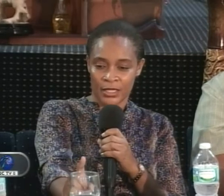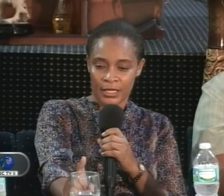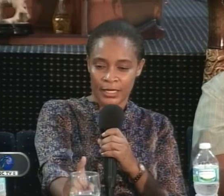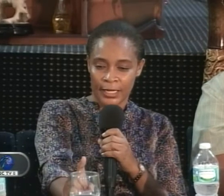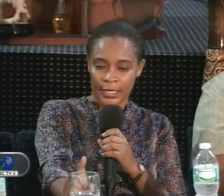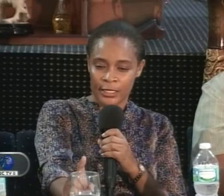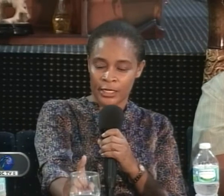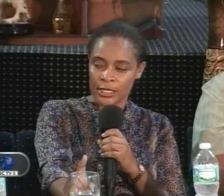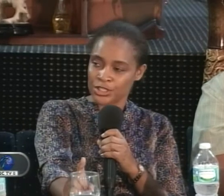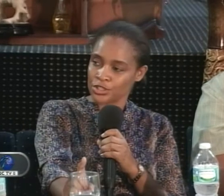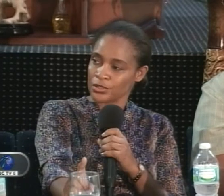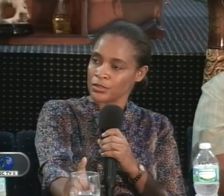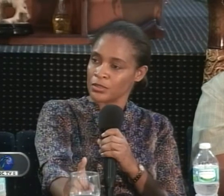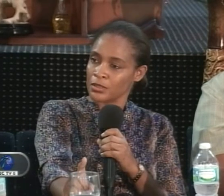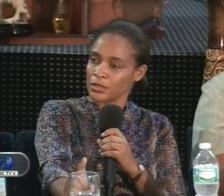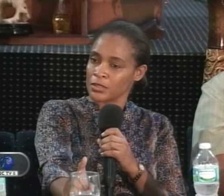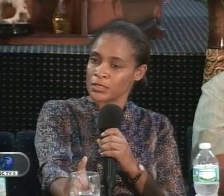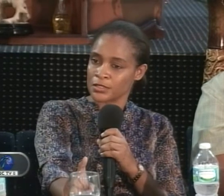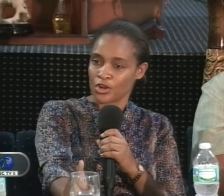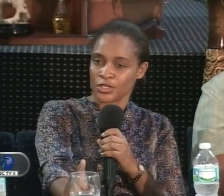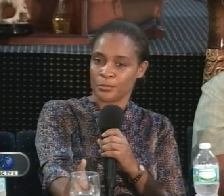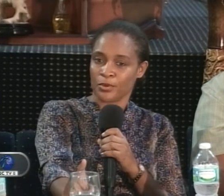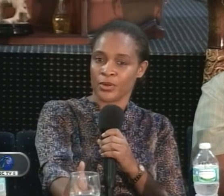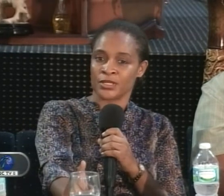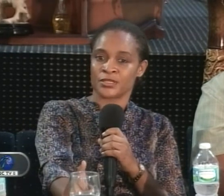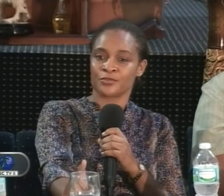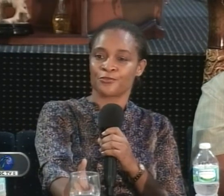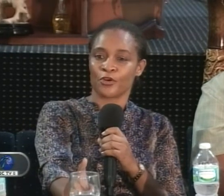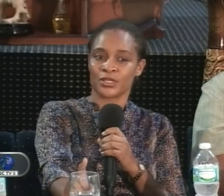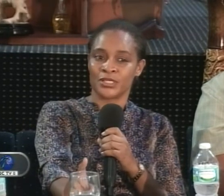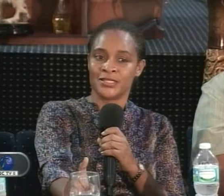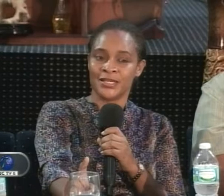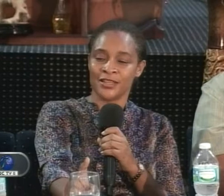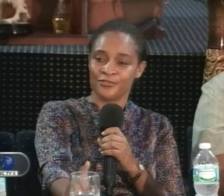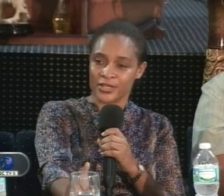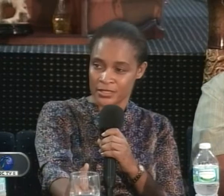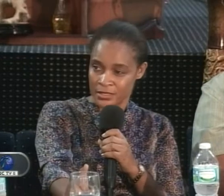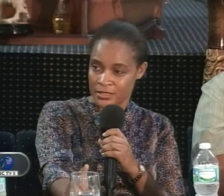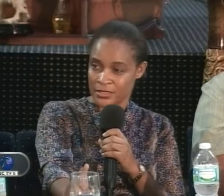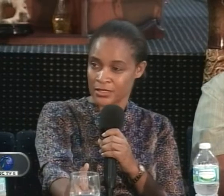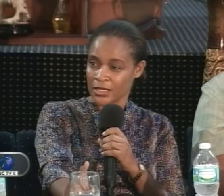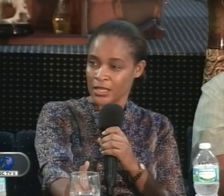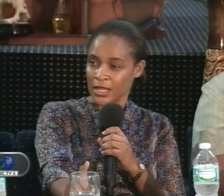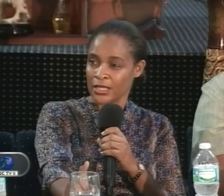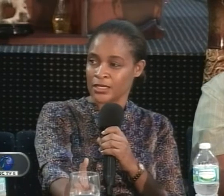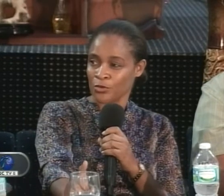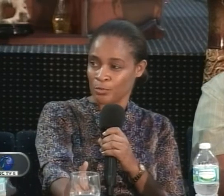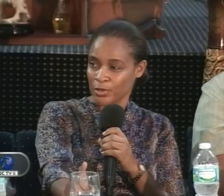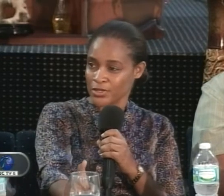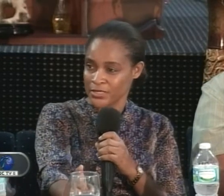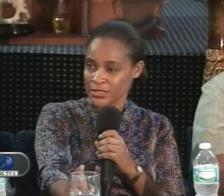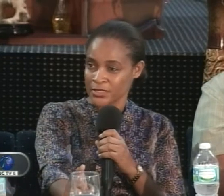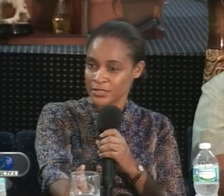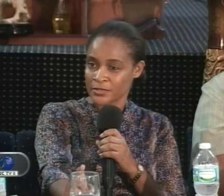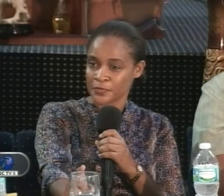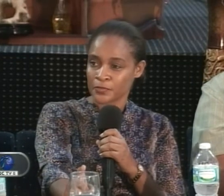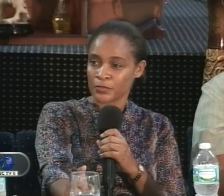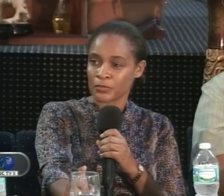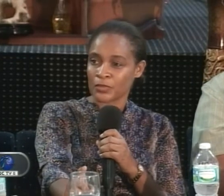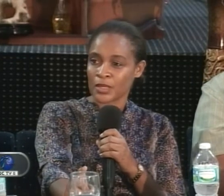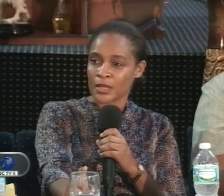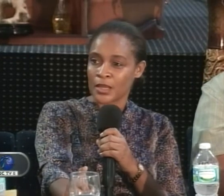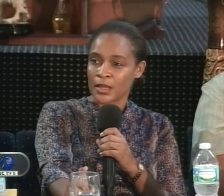the initial starting points for deviance in young persons,